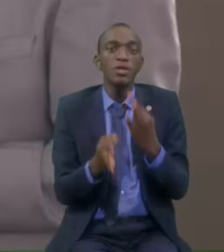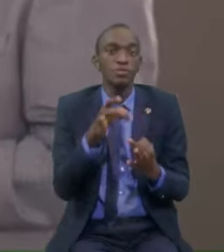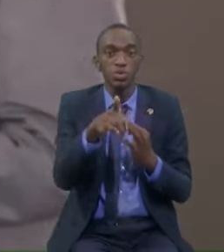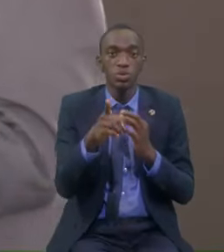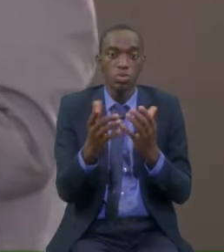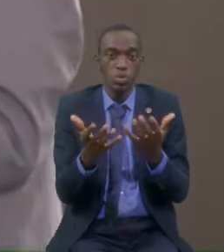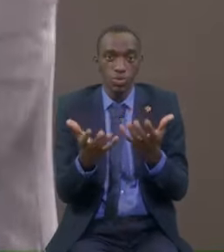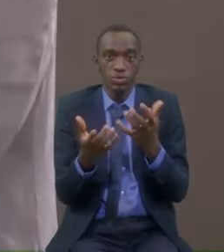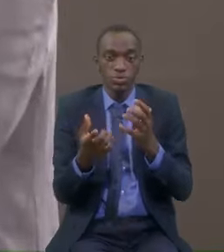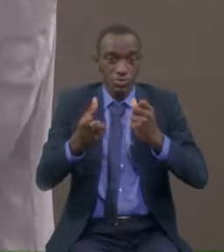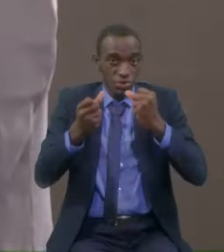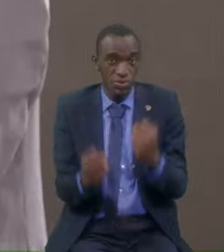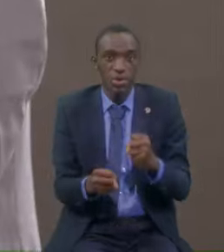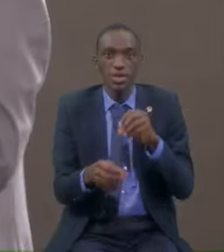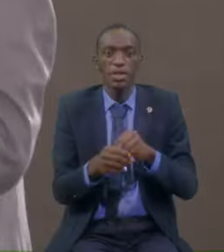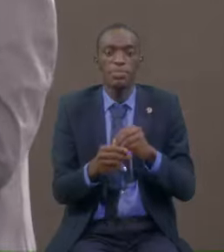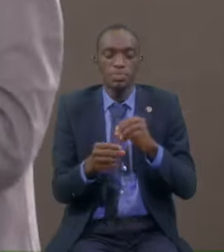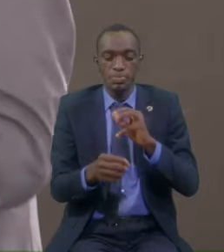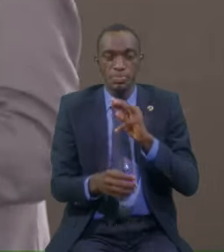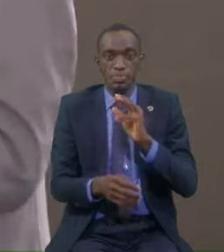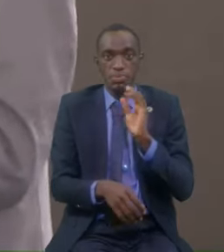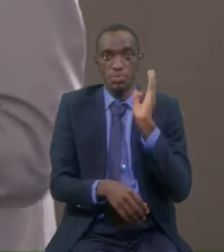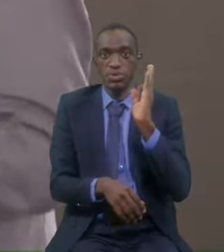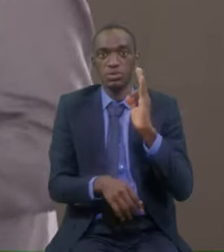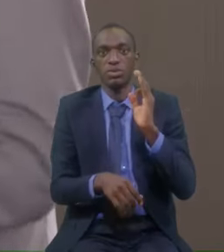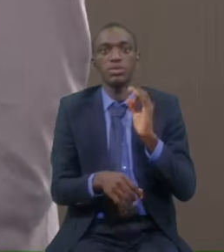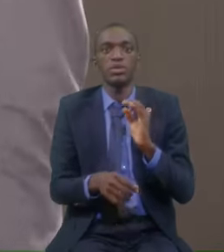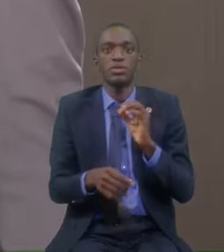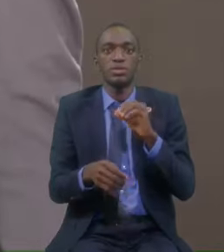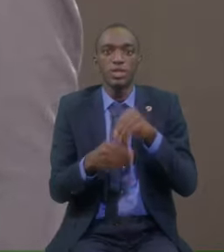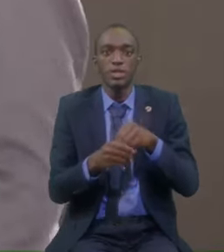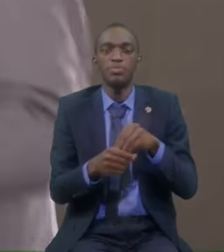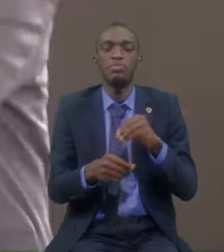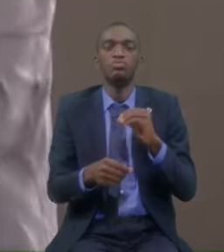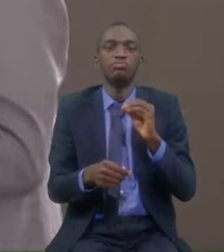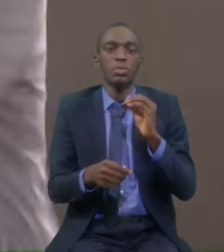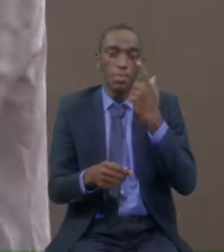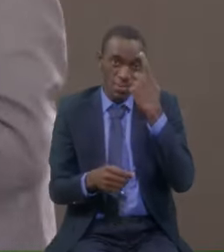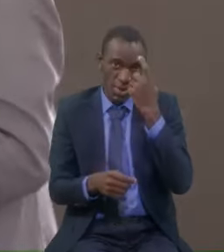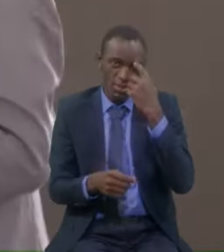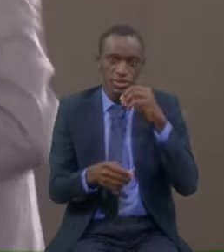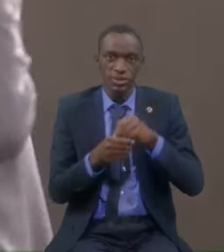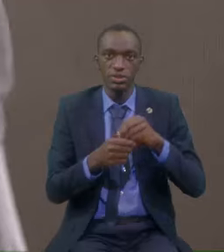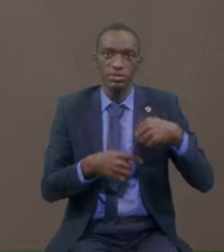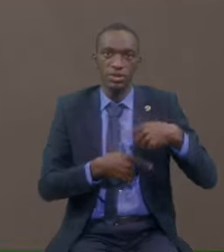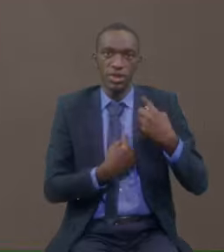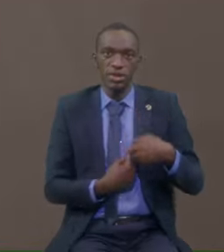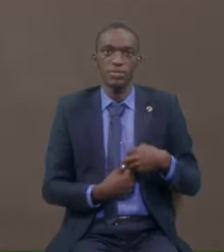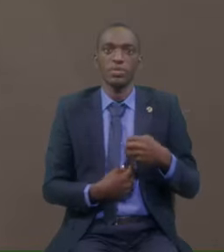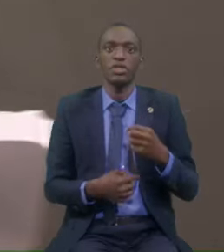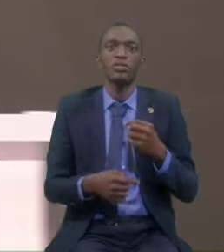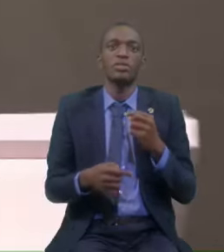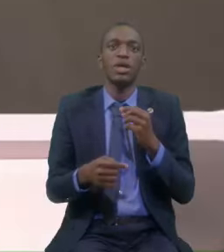in the heart, and strong in the mind, and strong against any problem, anything that confronts